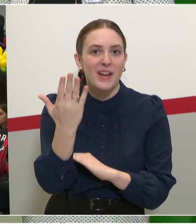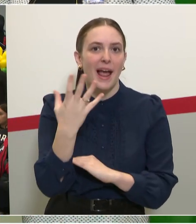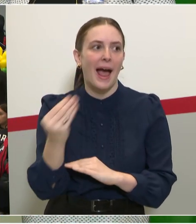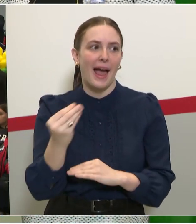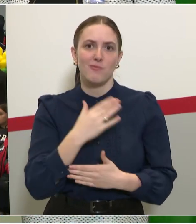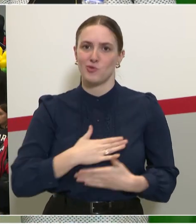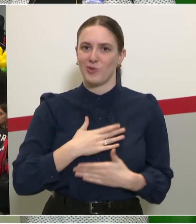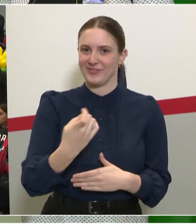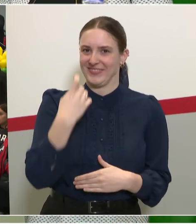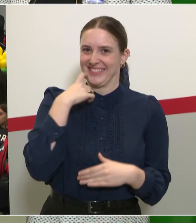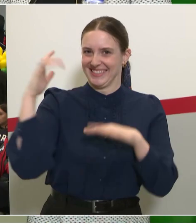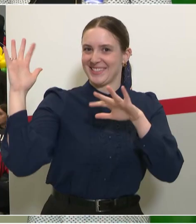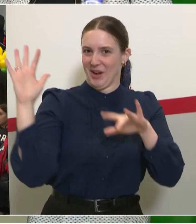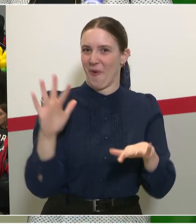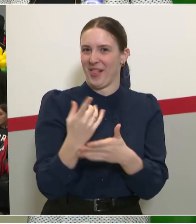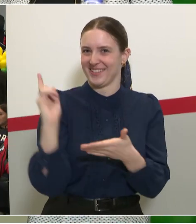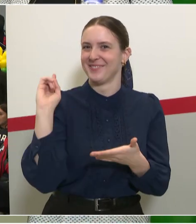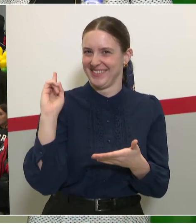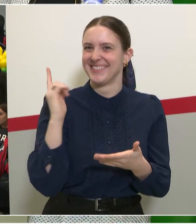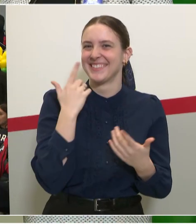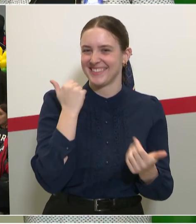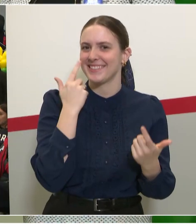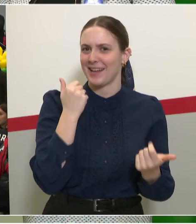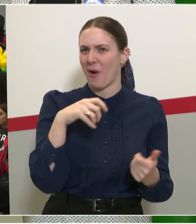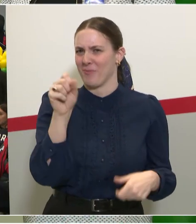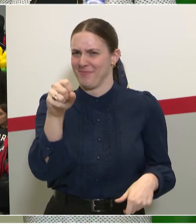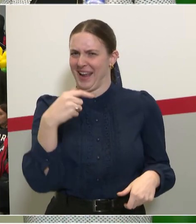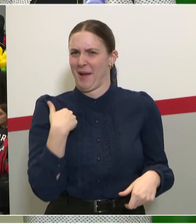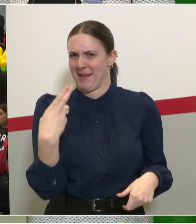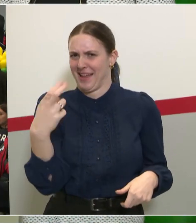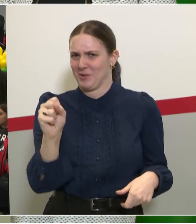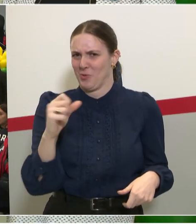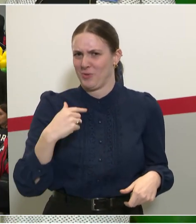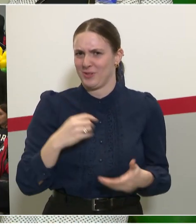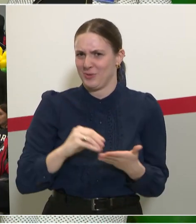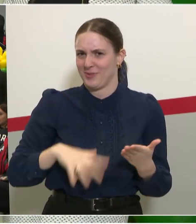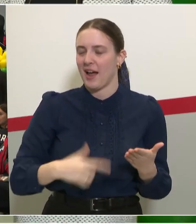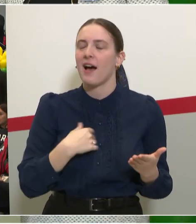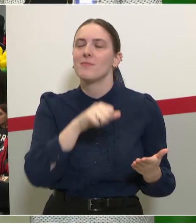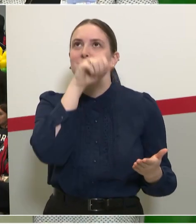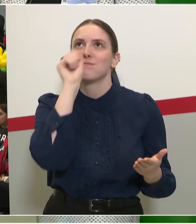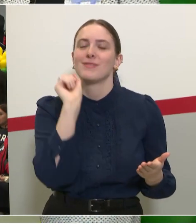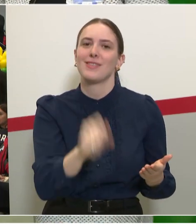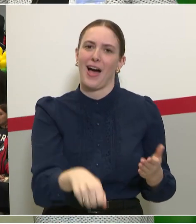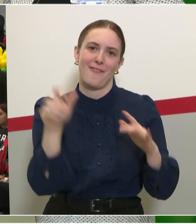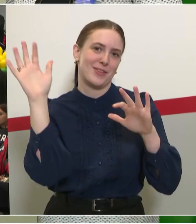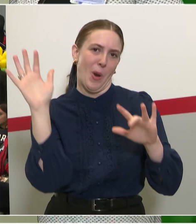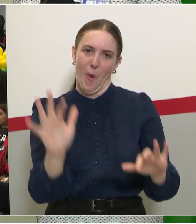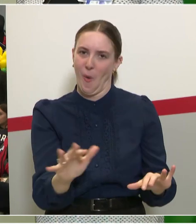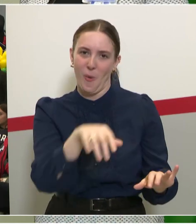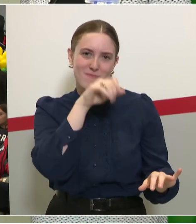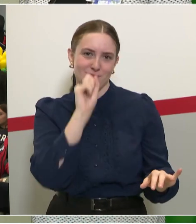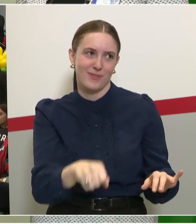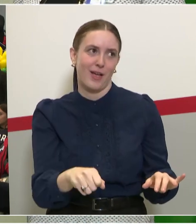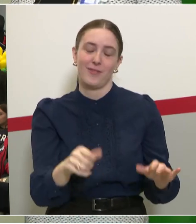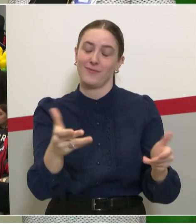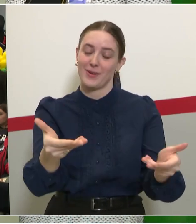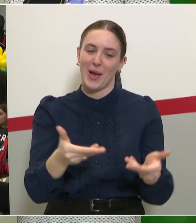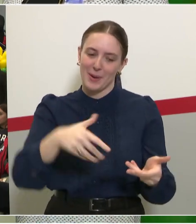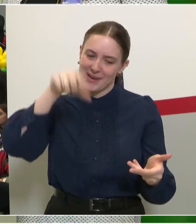we got last week. Oh yeah, I'm a high schooler. I love a gift of snow. It's very welcome.